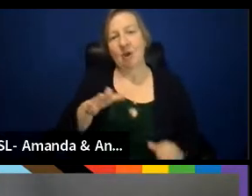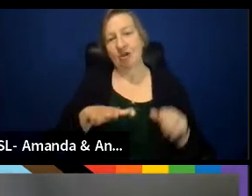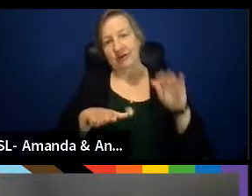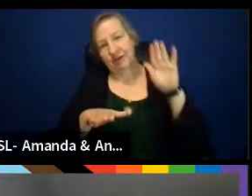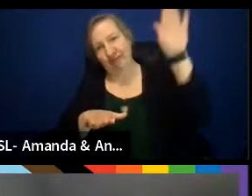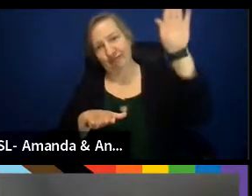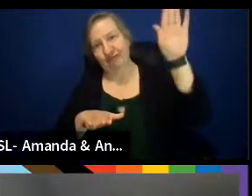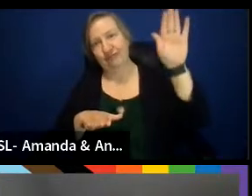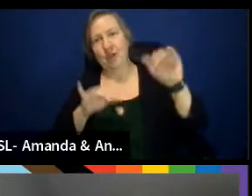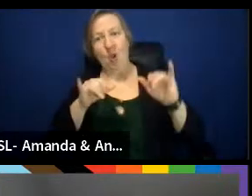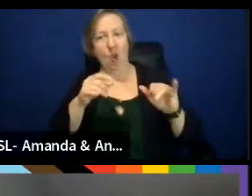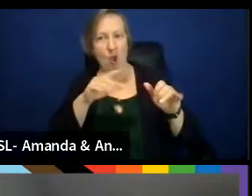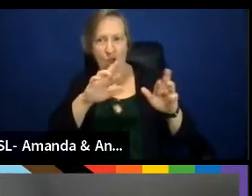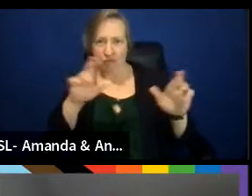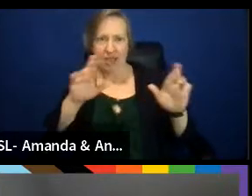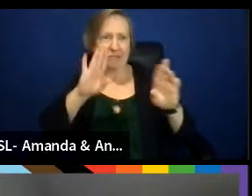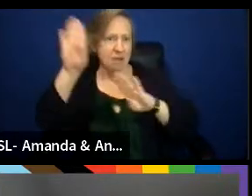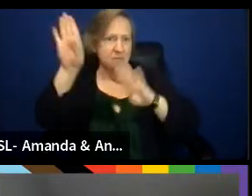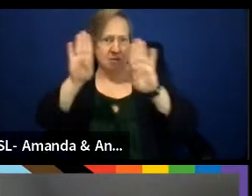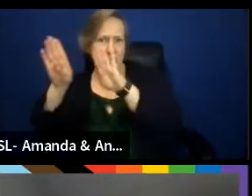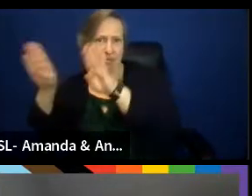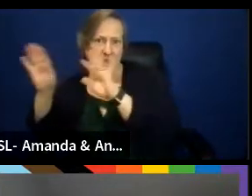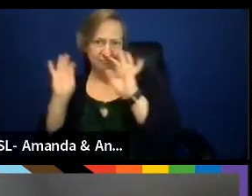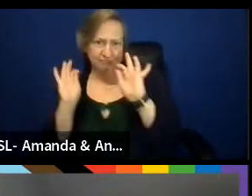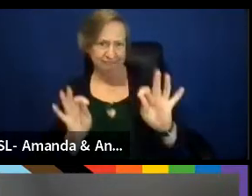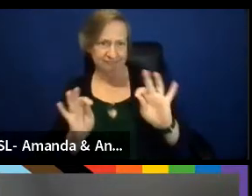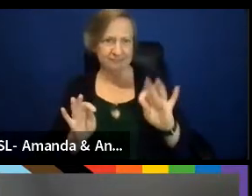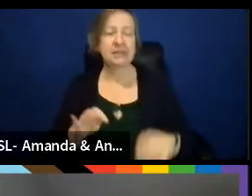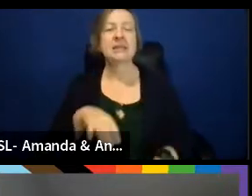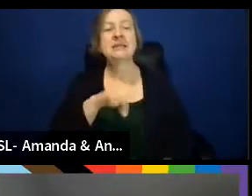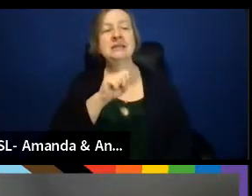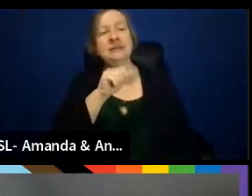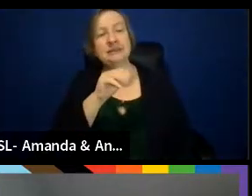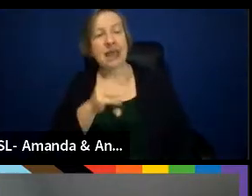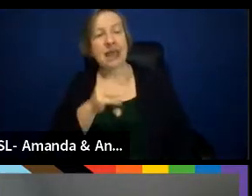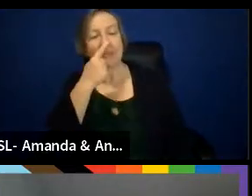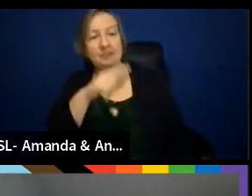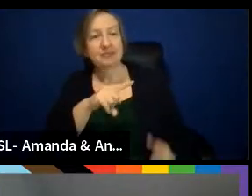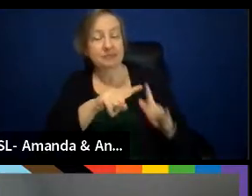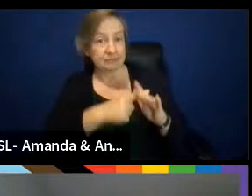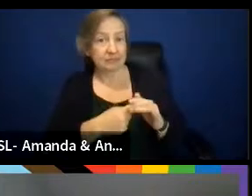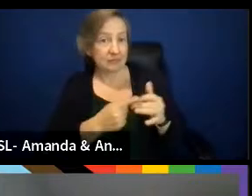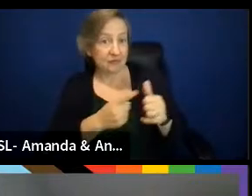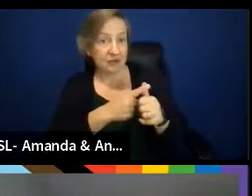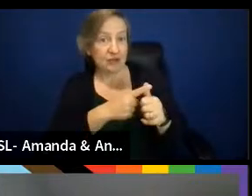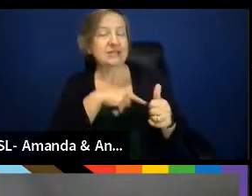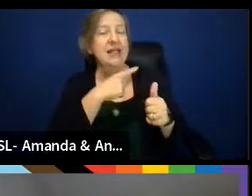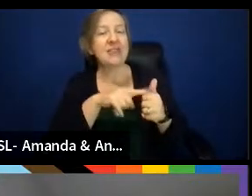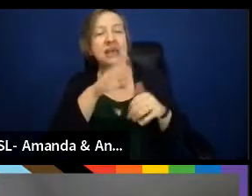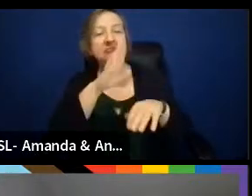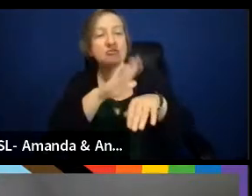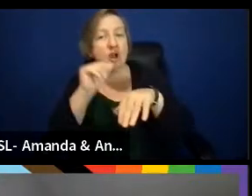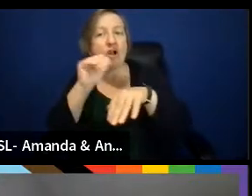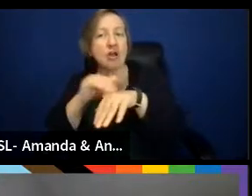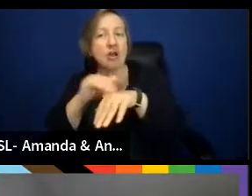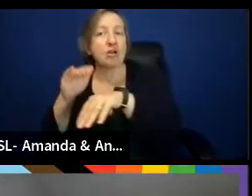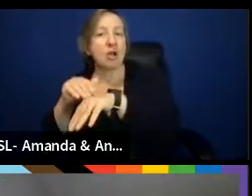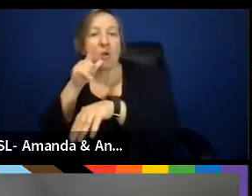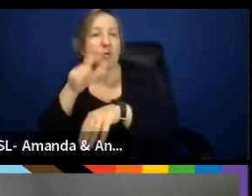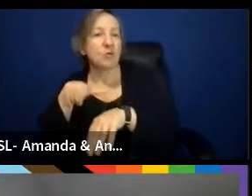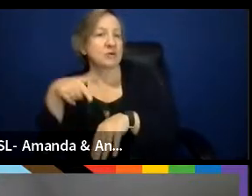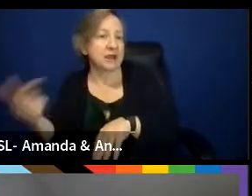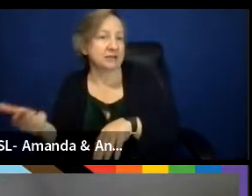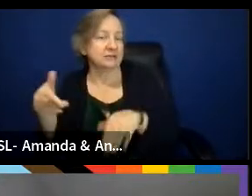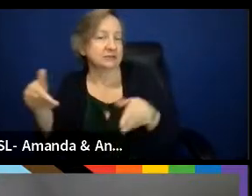and oh, good, we are just popping. So Sam, if you would get us started and then call on our next colleague.